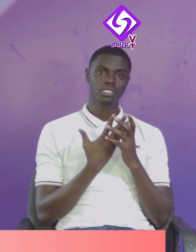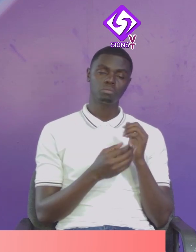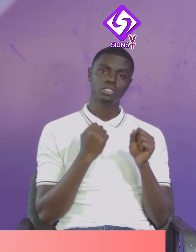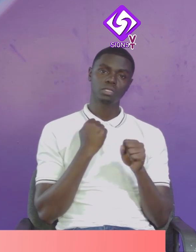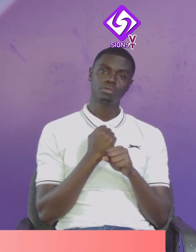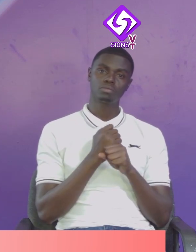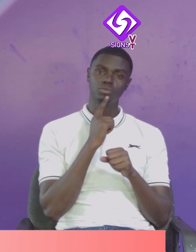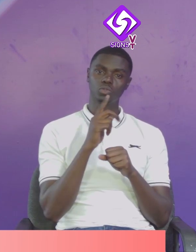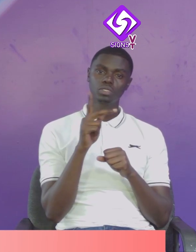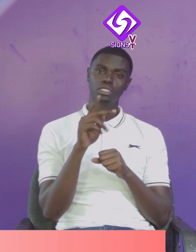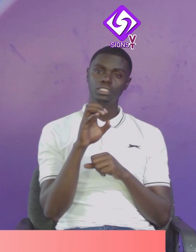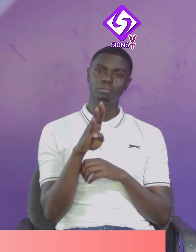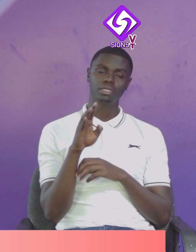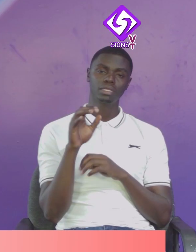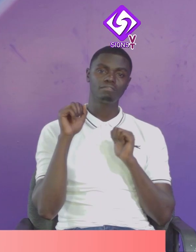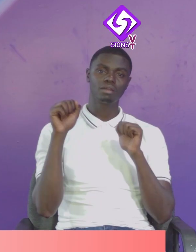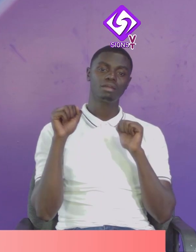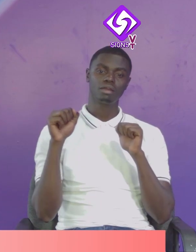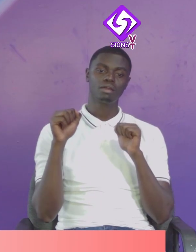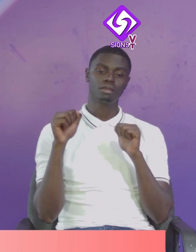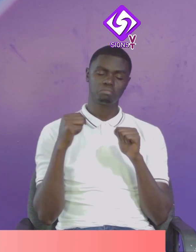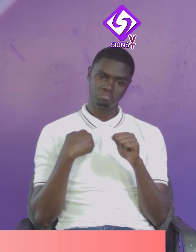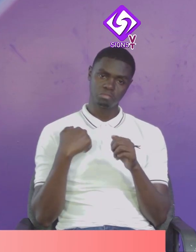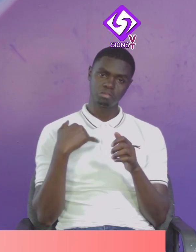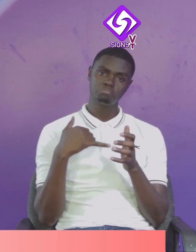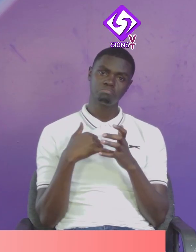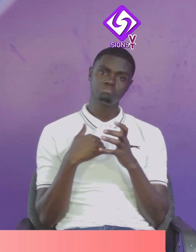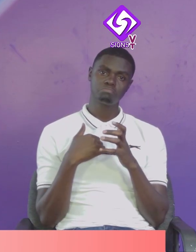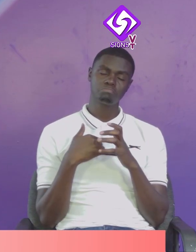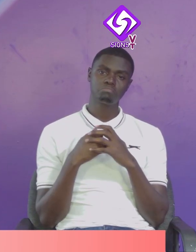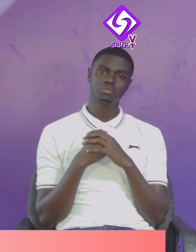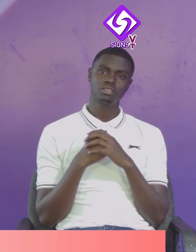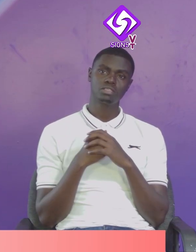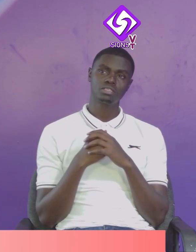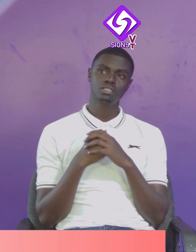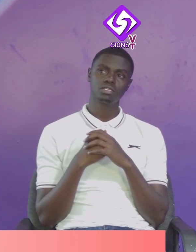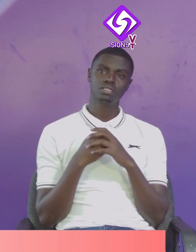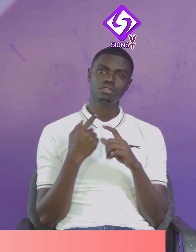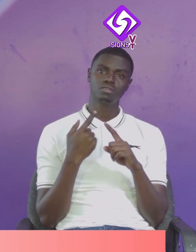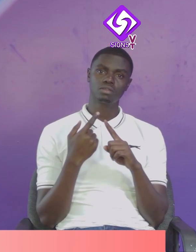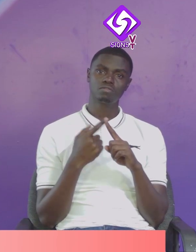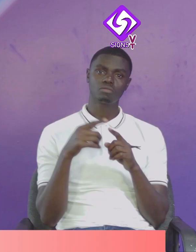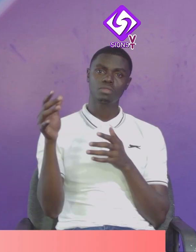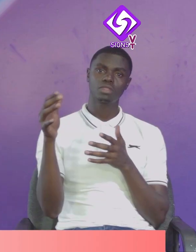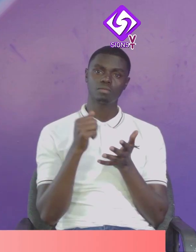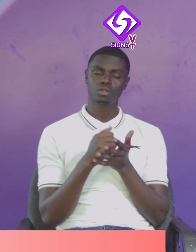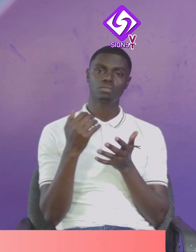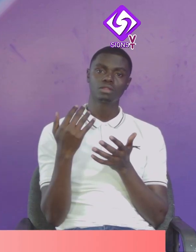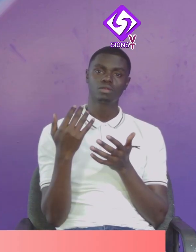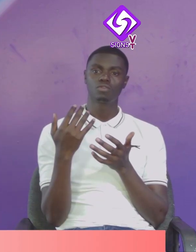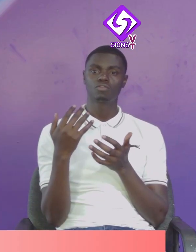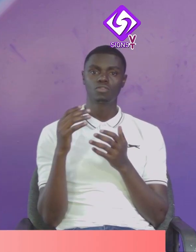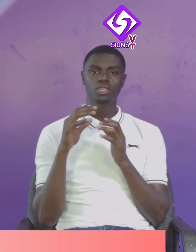sure KCB fans, me being among them, right? Because ever since, especially the appointment of Robert Matano, I